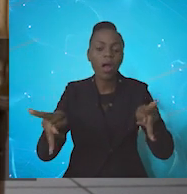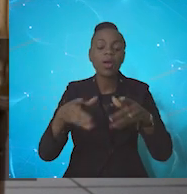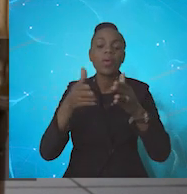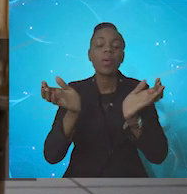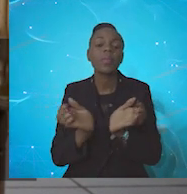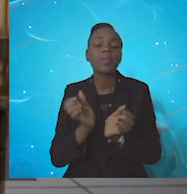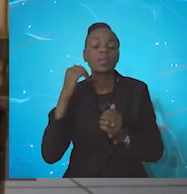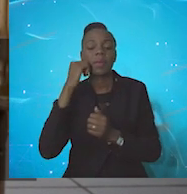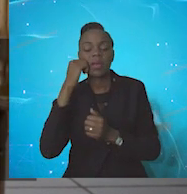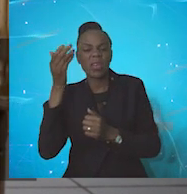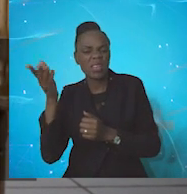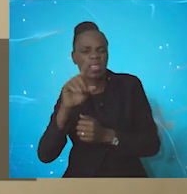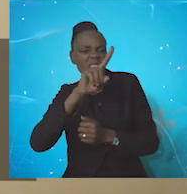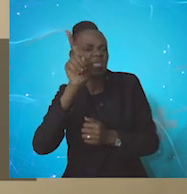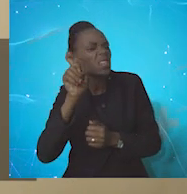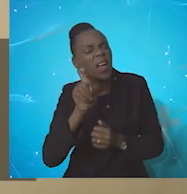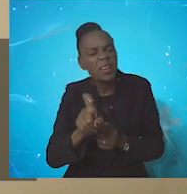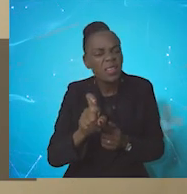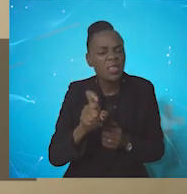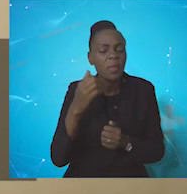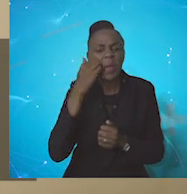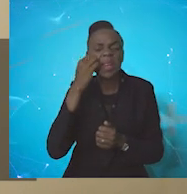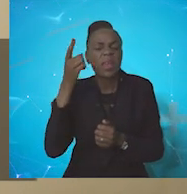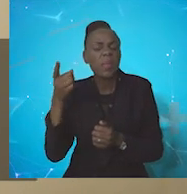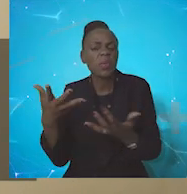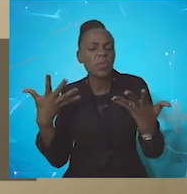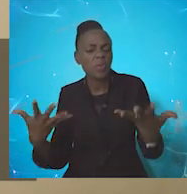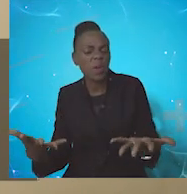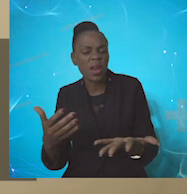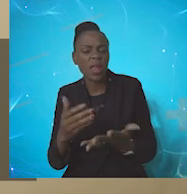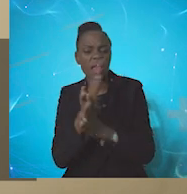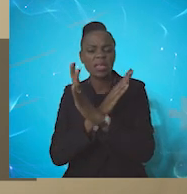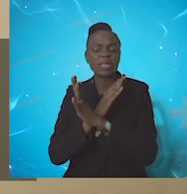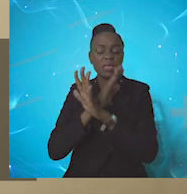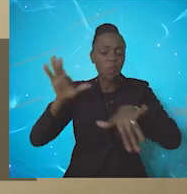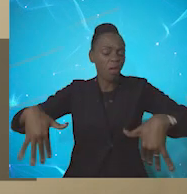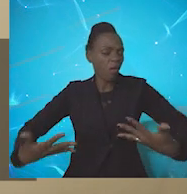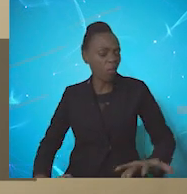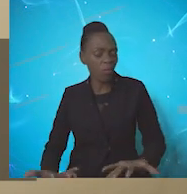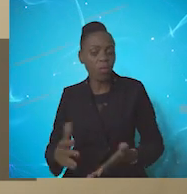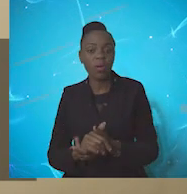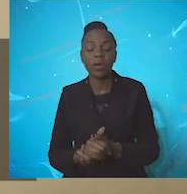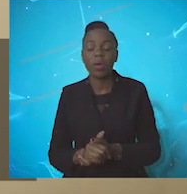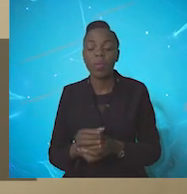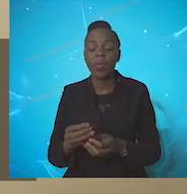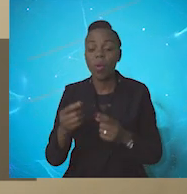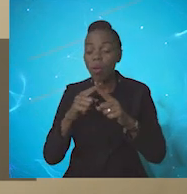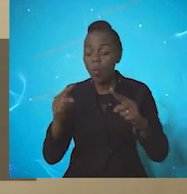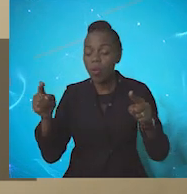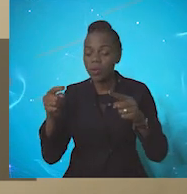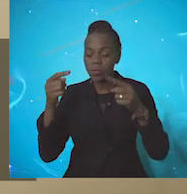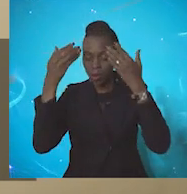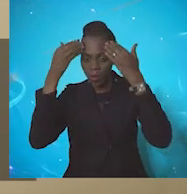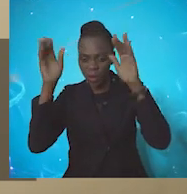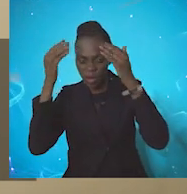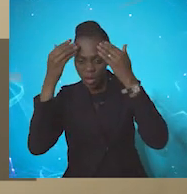about cryptococcal meningitis. What is it? What kind of disease is it? How can it be prevented? And also to spread the word that we now have